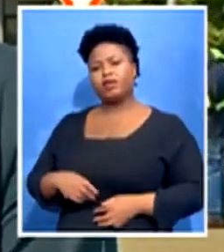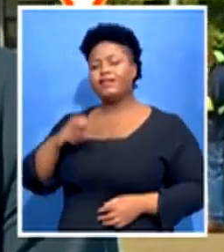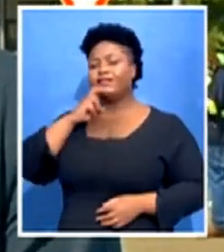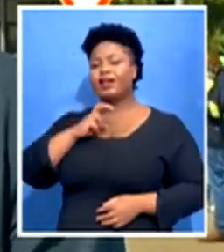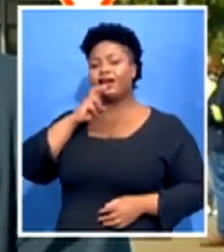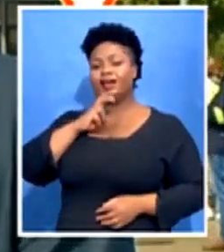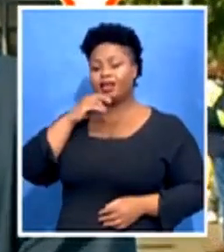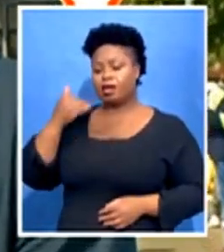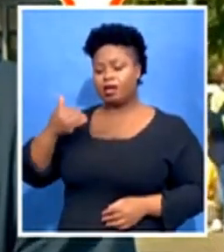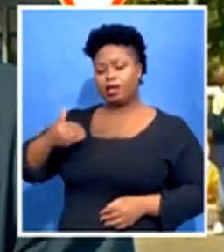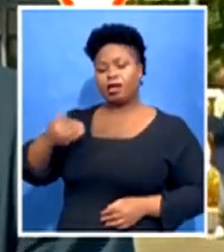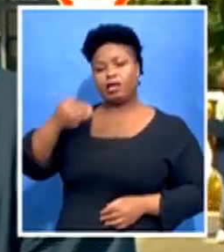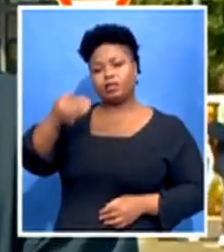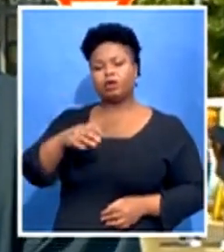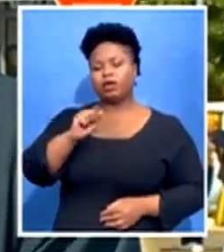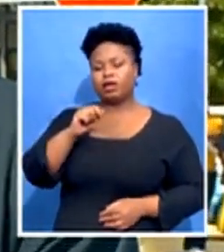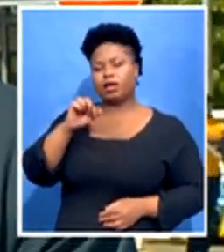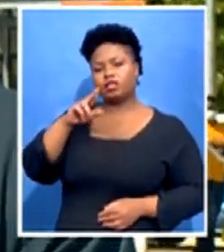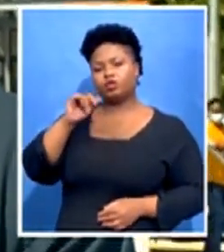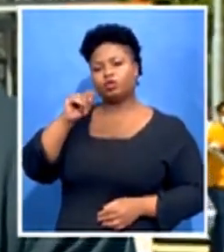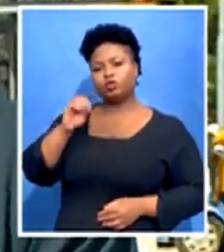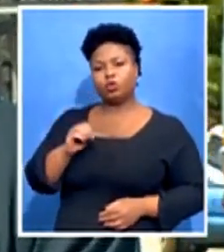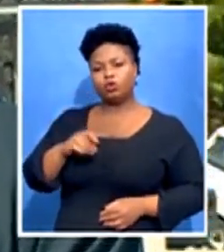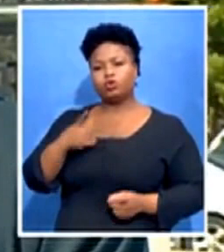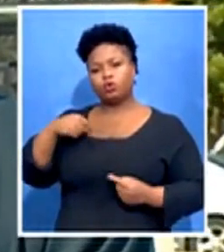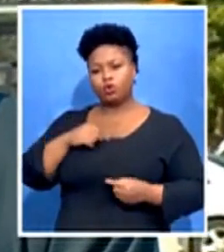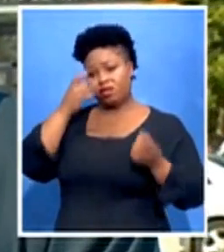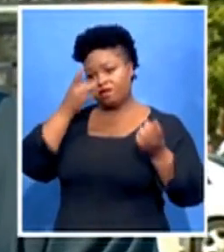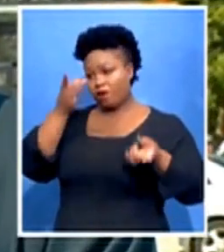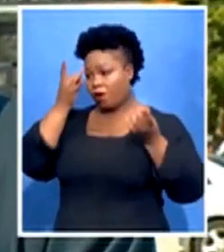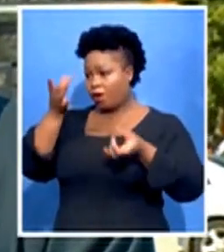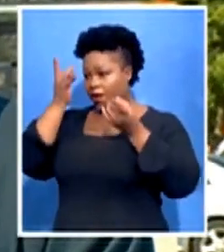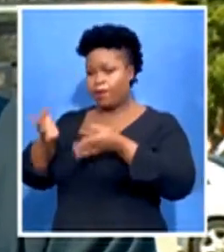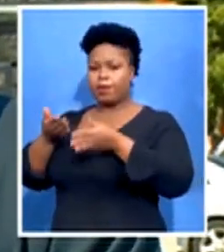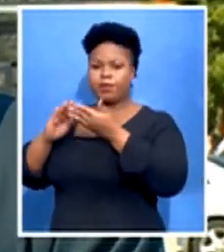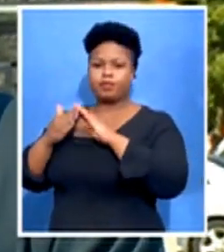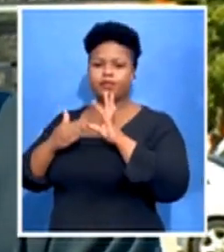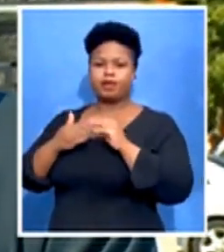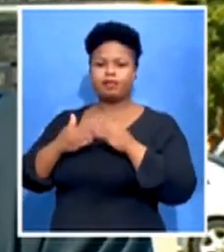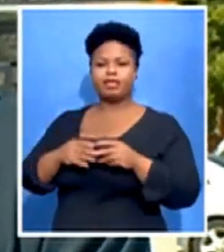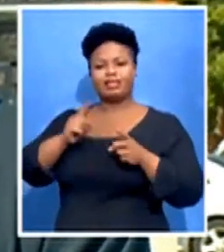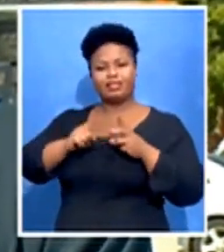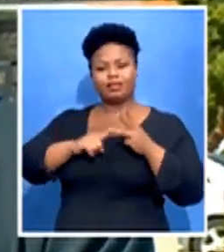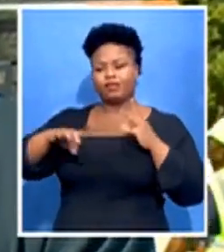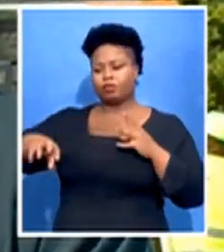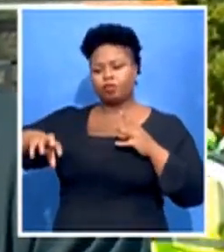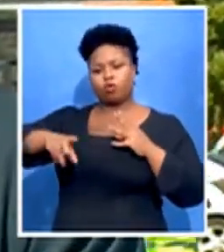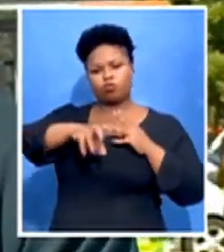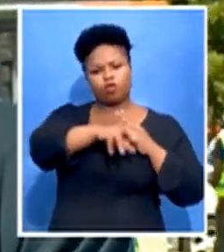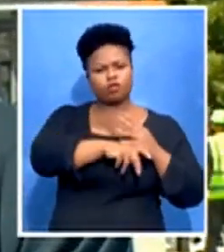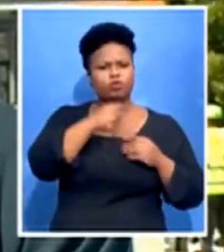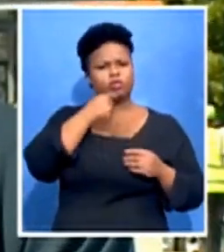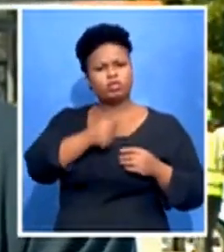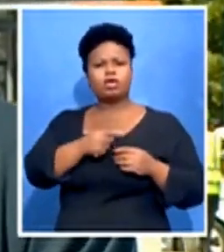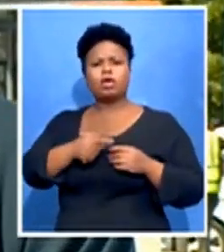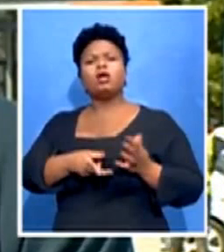re sha komelaetsa kwa setšhabeng go di province ka moka ga tsona gore dipatwa di province ba di ba otlelago. Ba